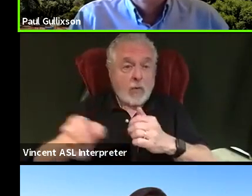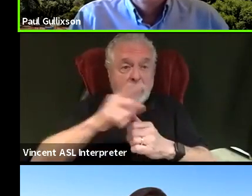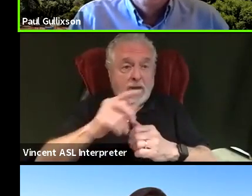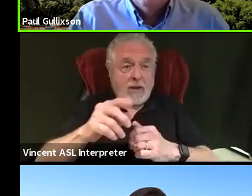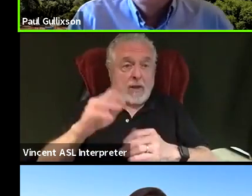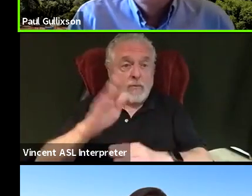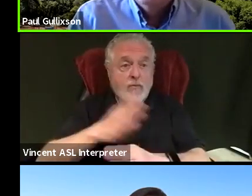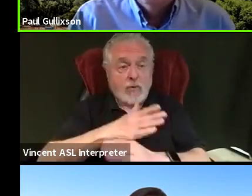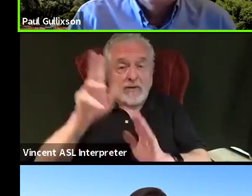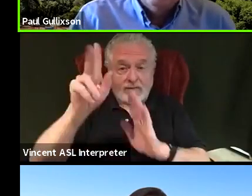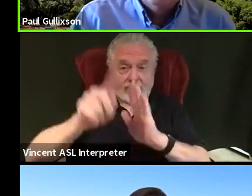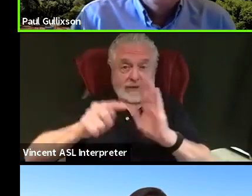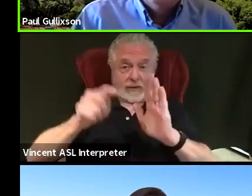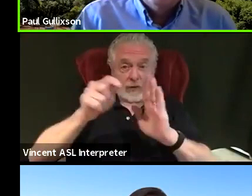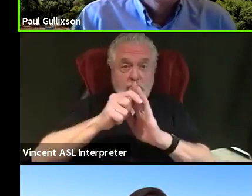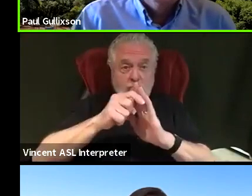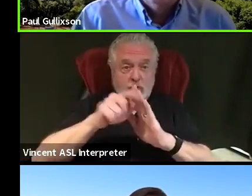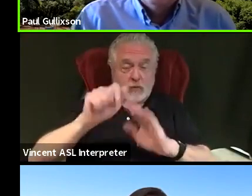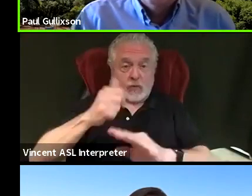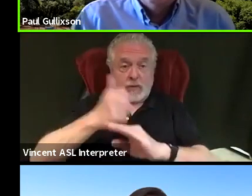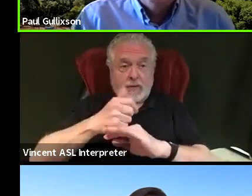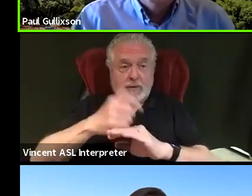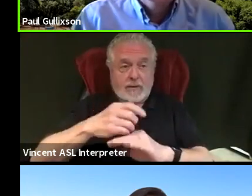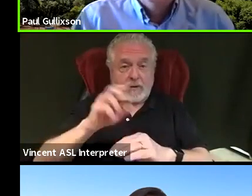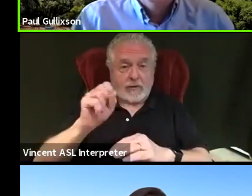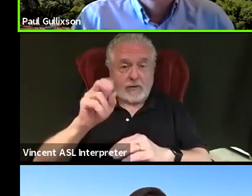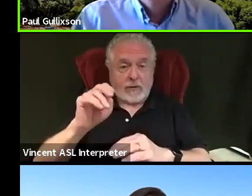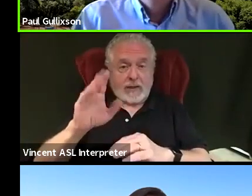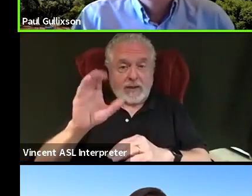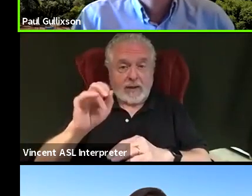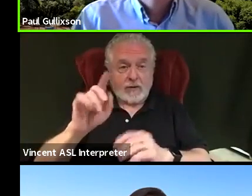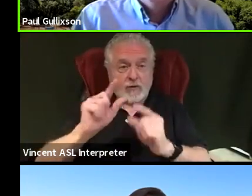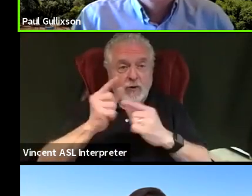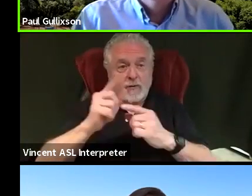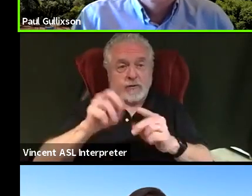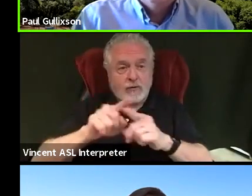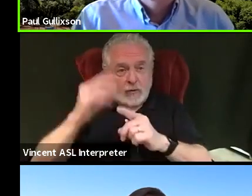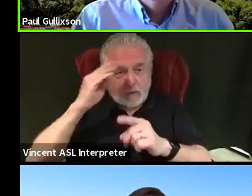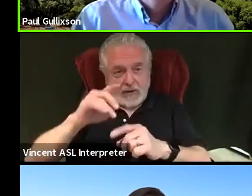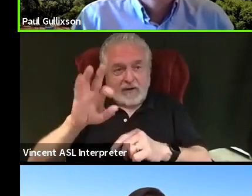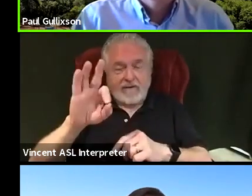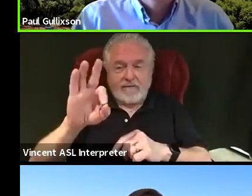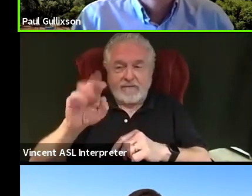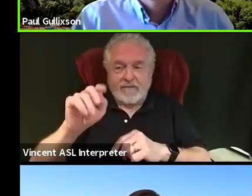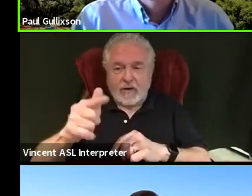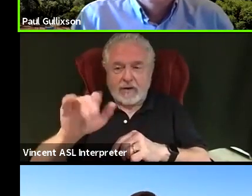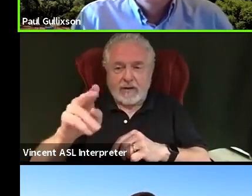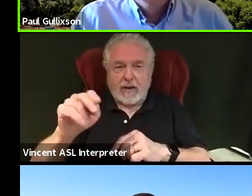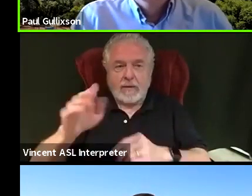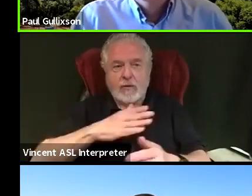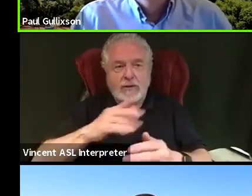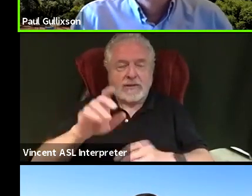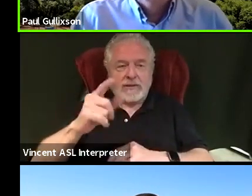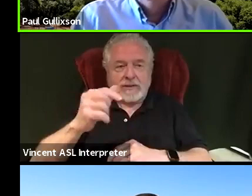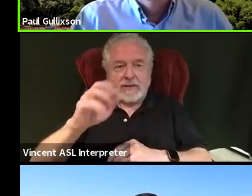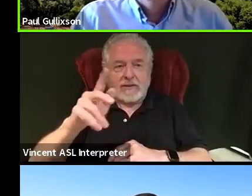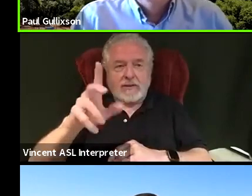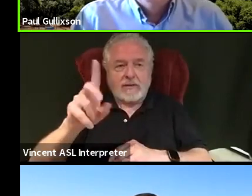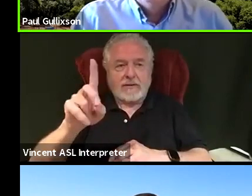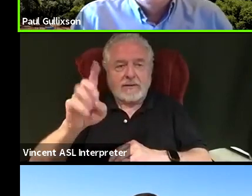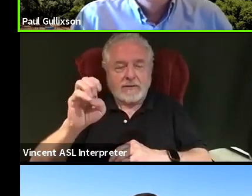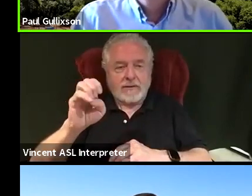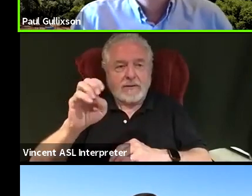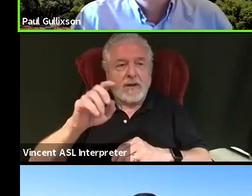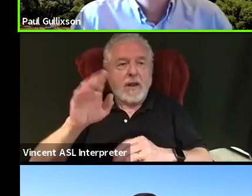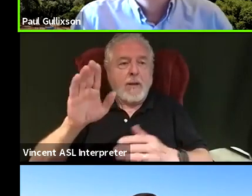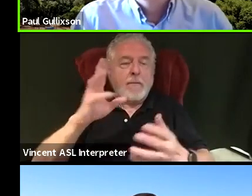a music video that was created by a Sonoma County group known as the Fogline Musicians Guild. It showcases